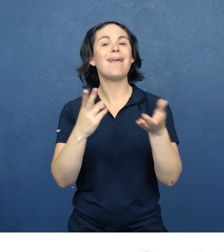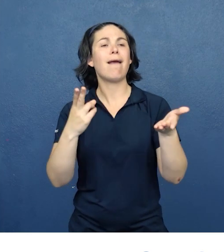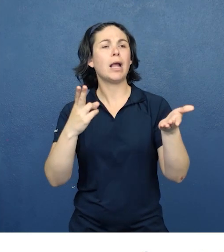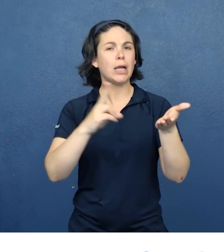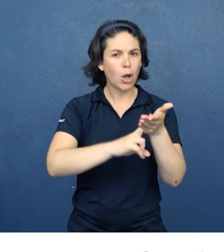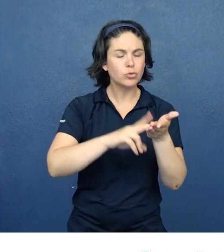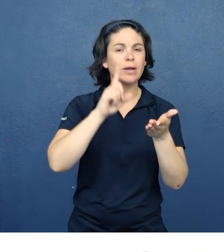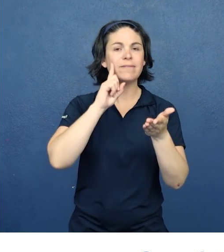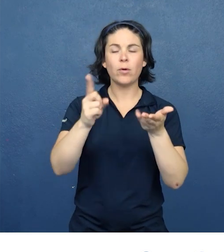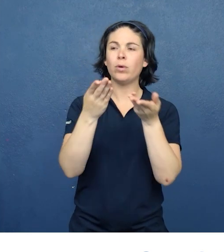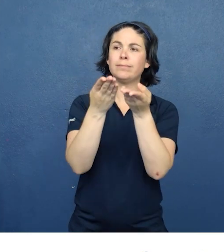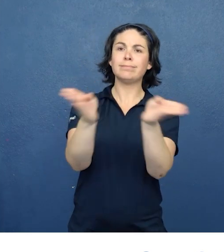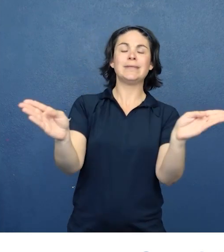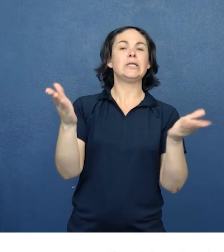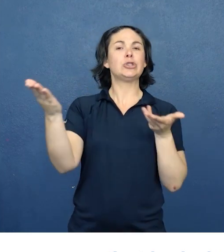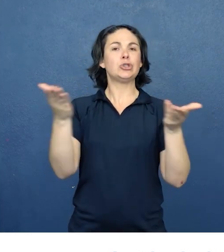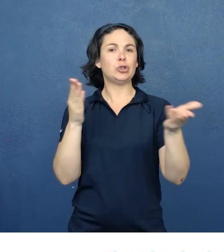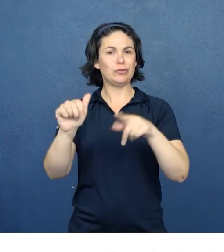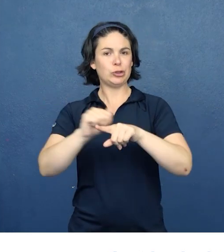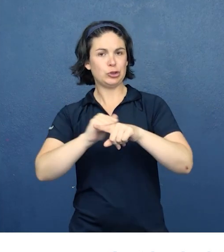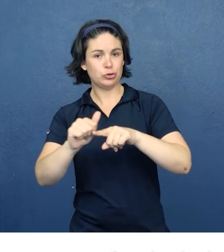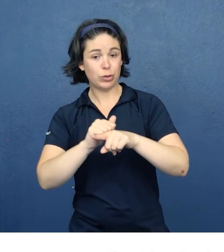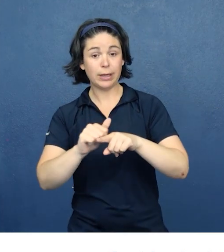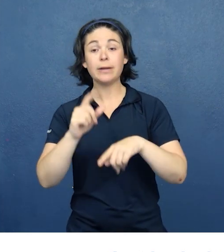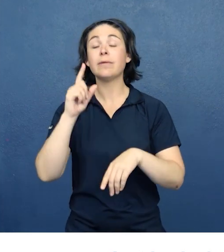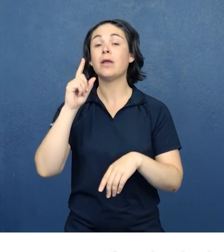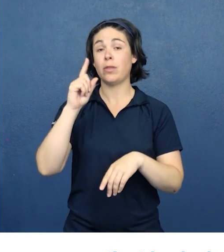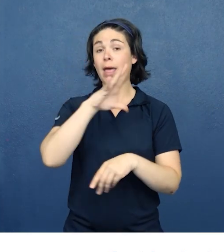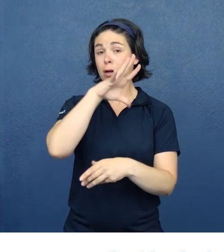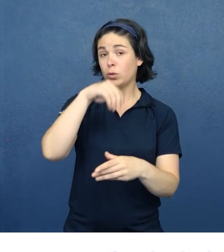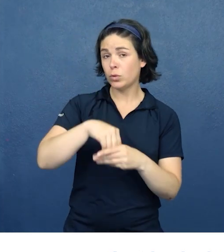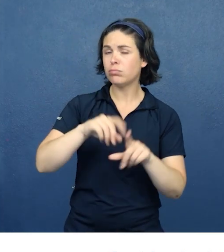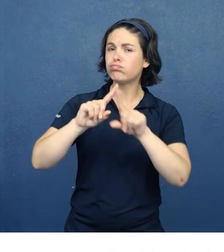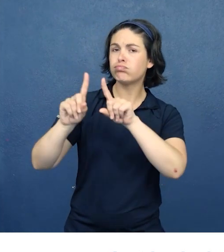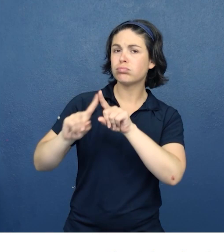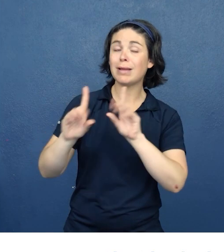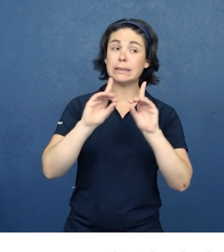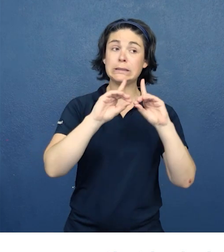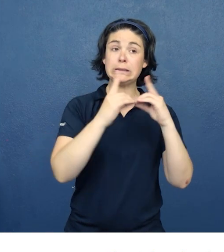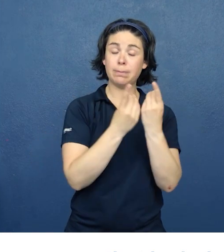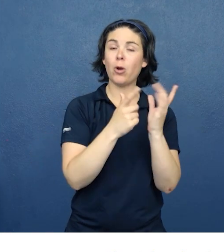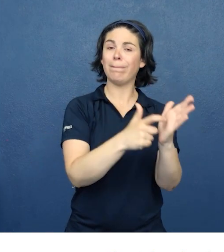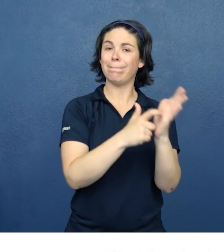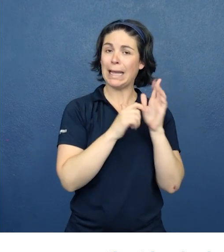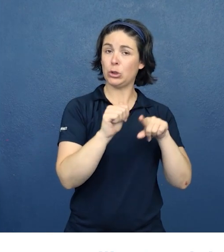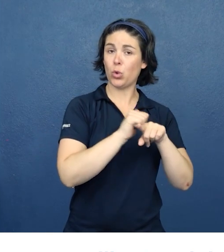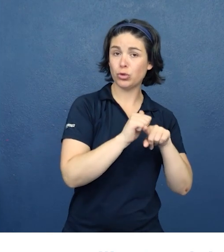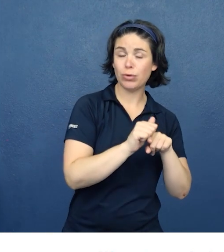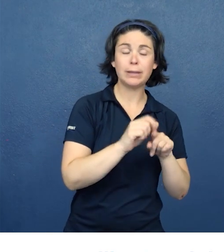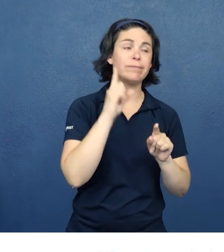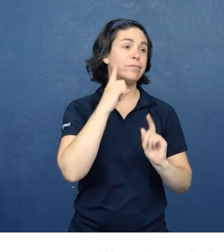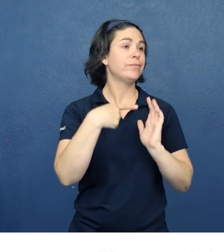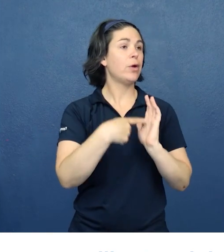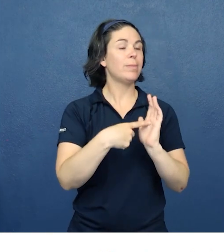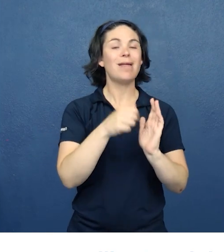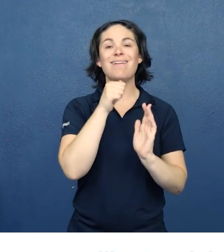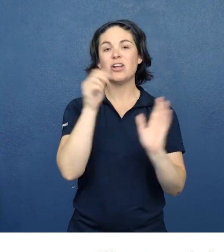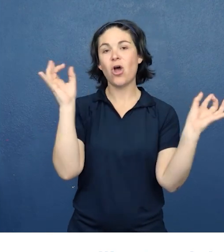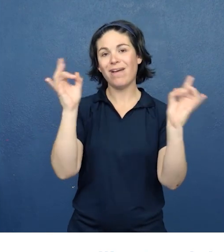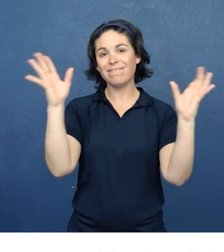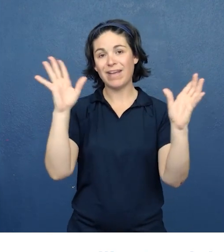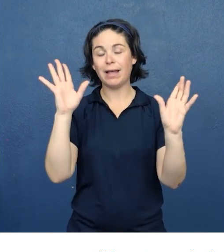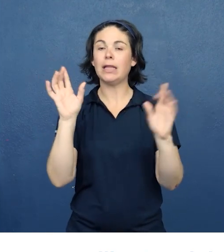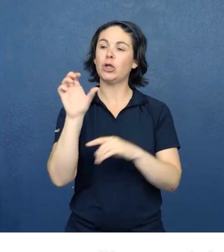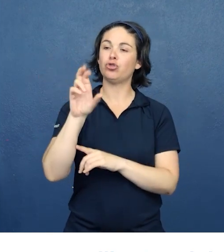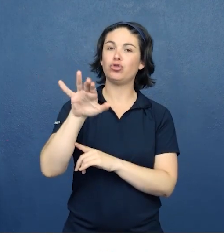for system-wide trainings that included, but were not limited to, department mandatory trainings like nonviolence